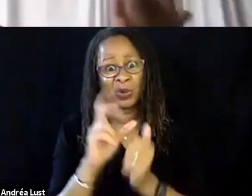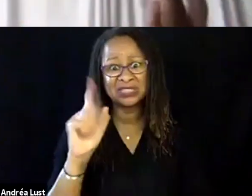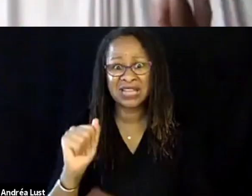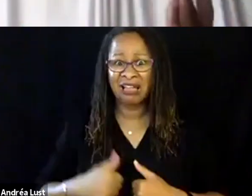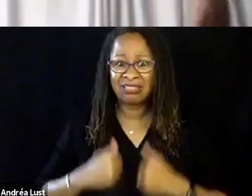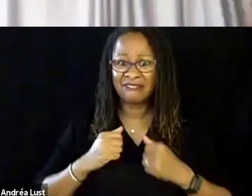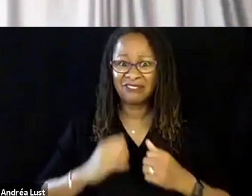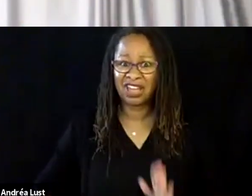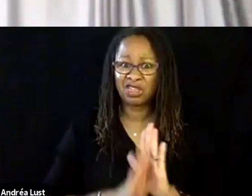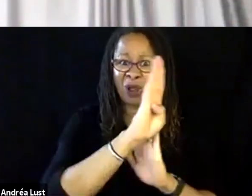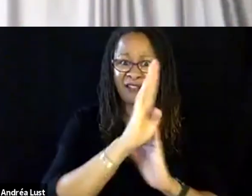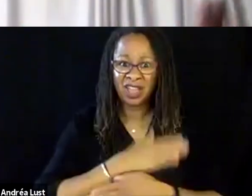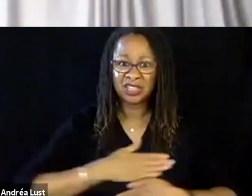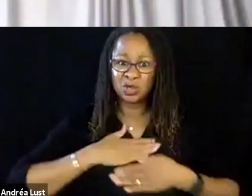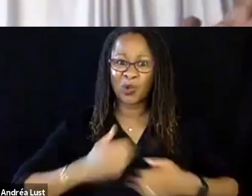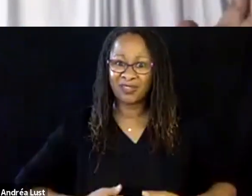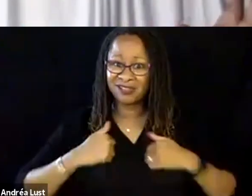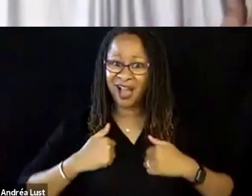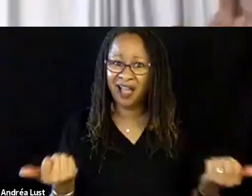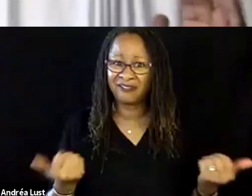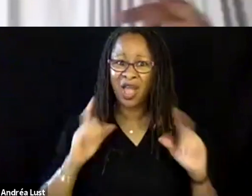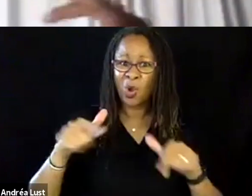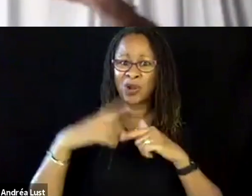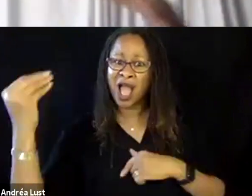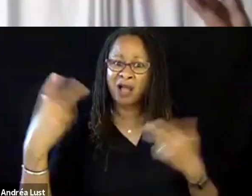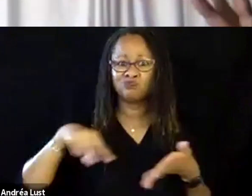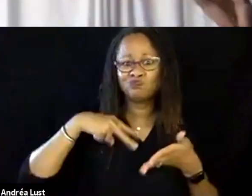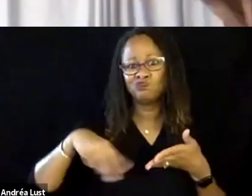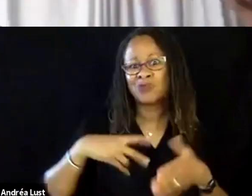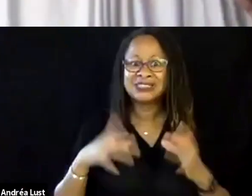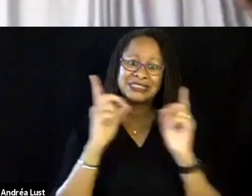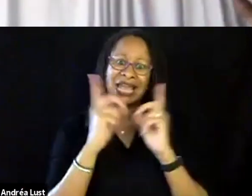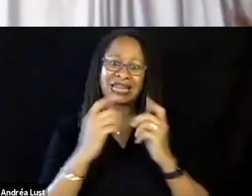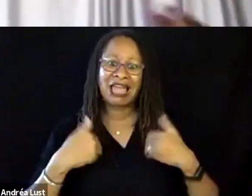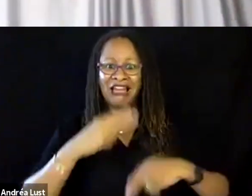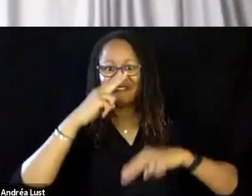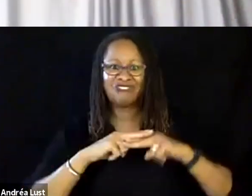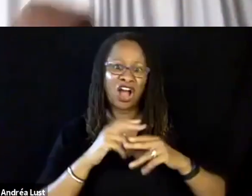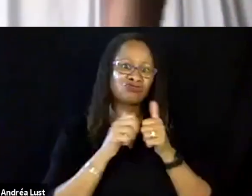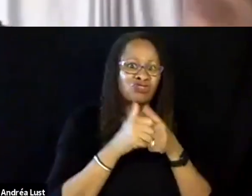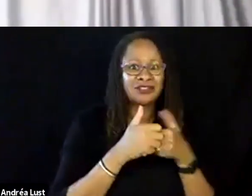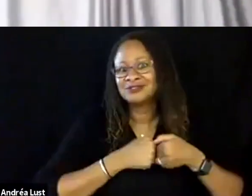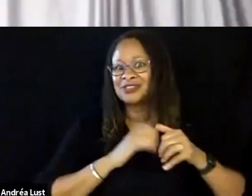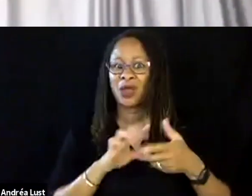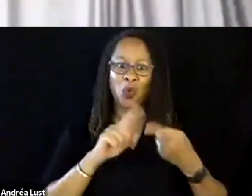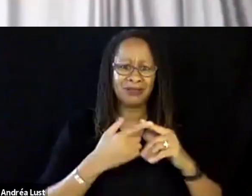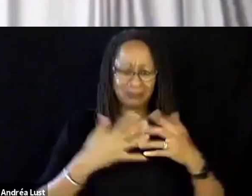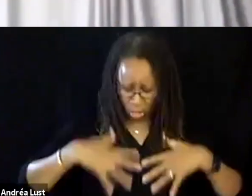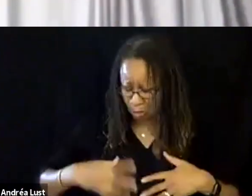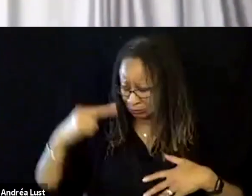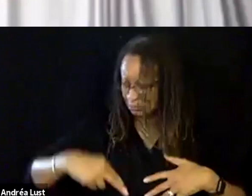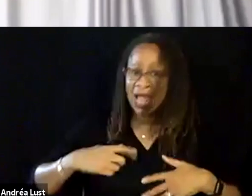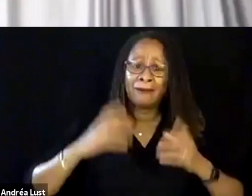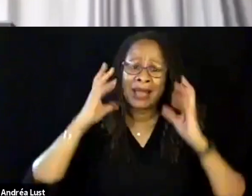and thriving and enjoying their life and going out to the club and dating and having relationships and worried about what they're wearing and how